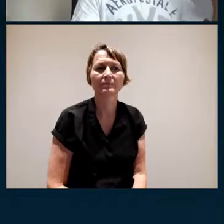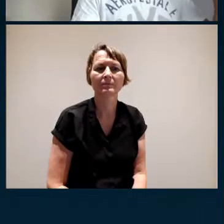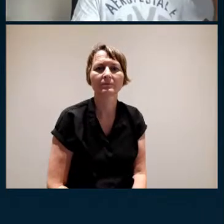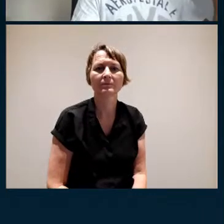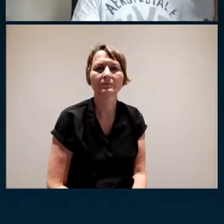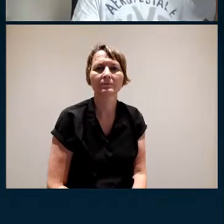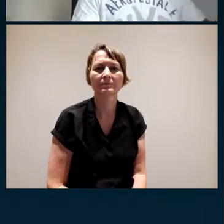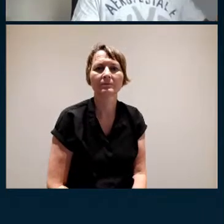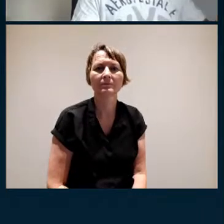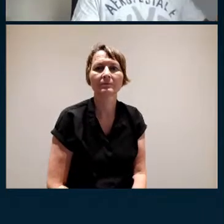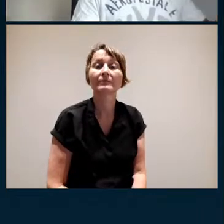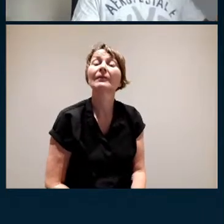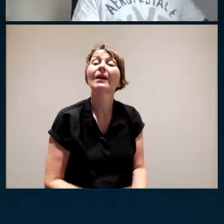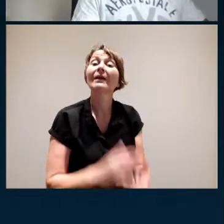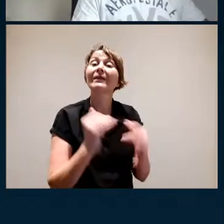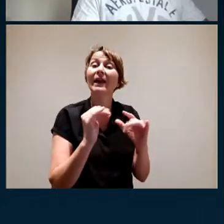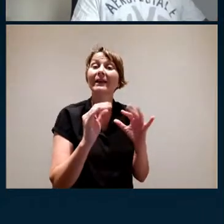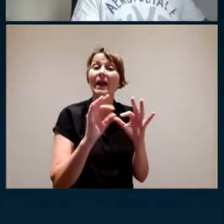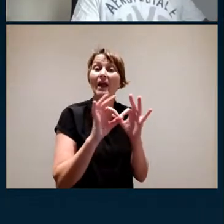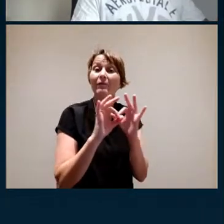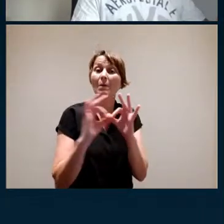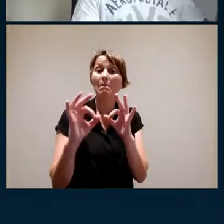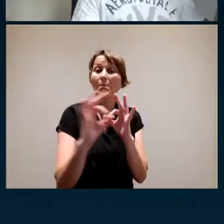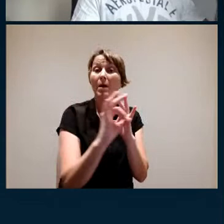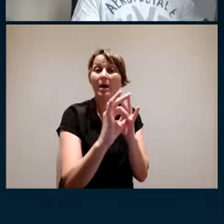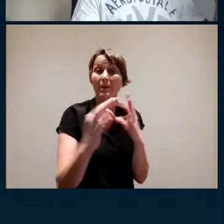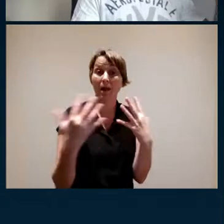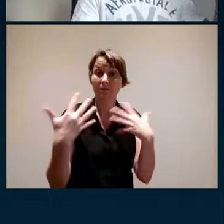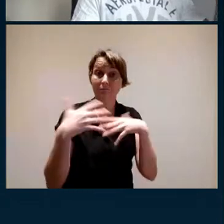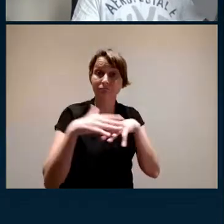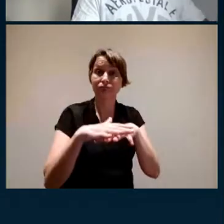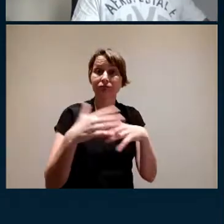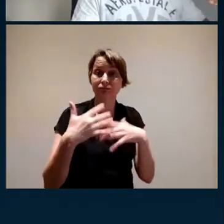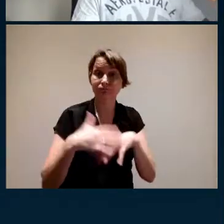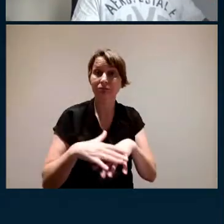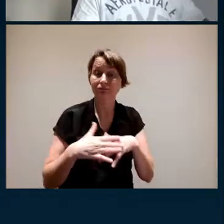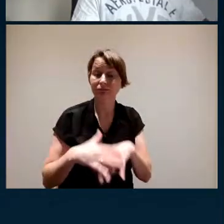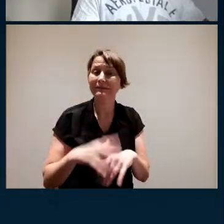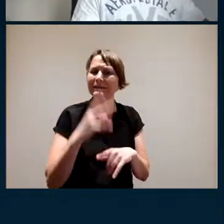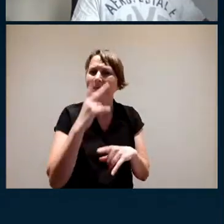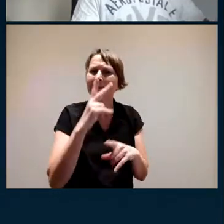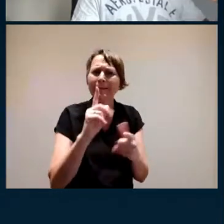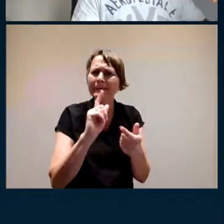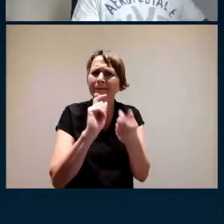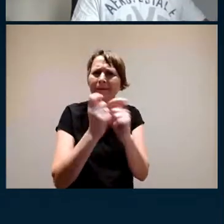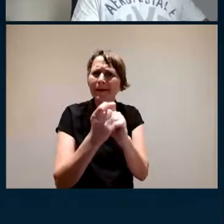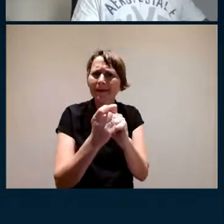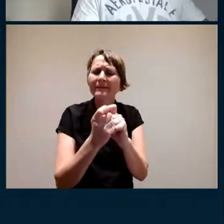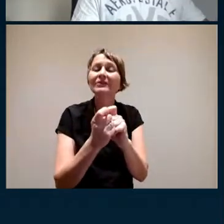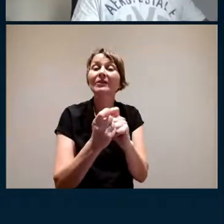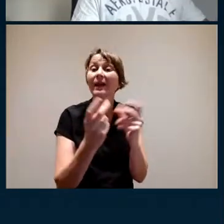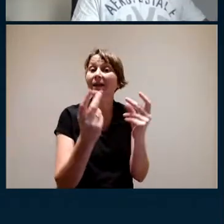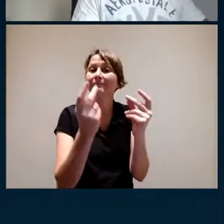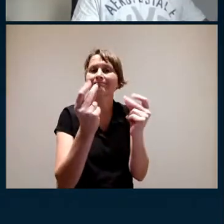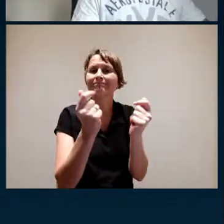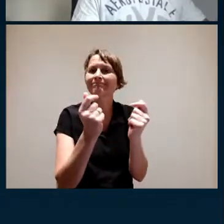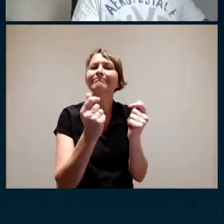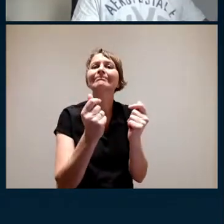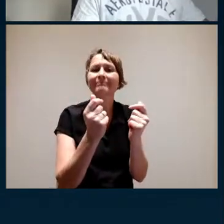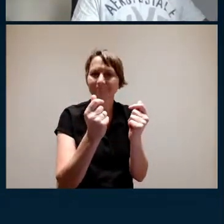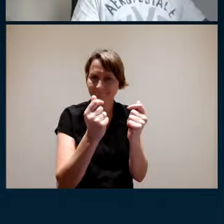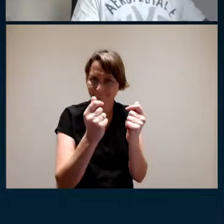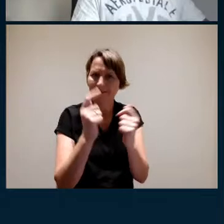pipelines where there is this new change here. The change automatically triggers. Remember, I did a TFS create